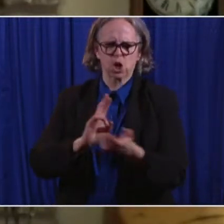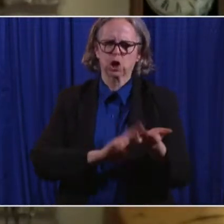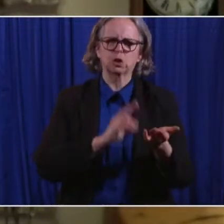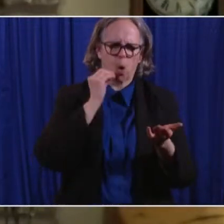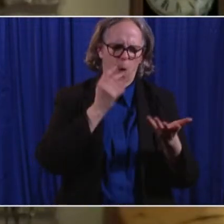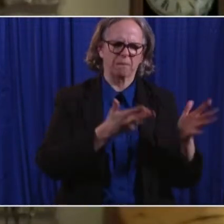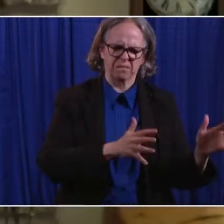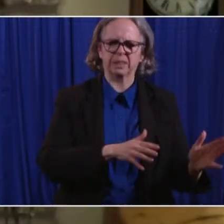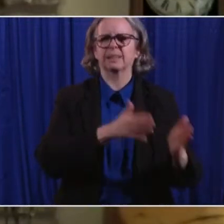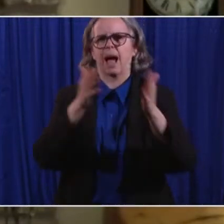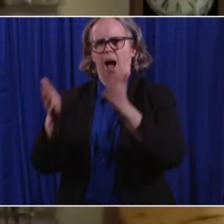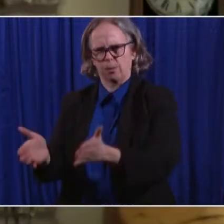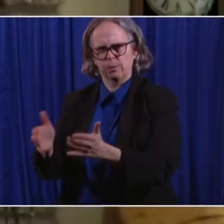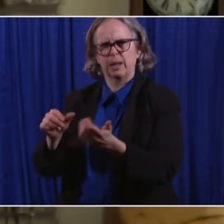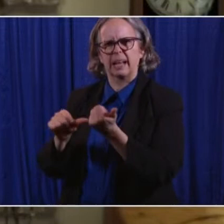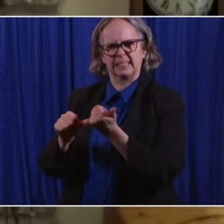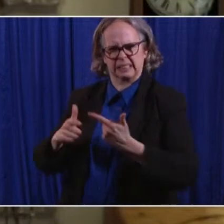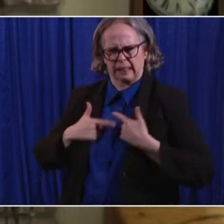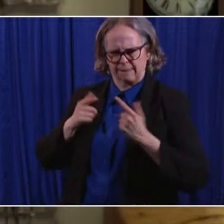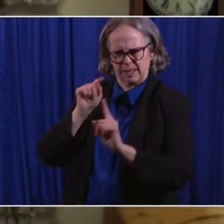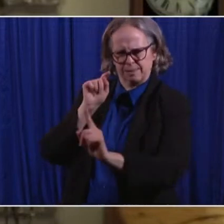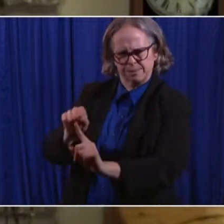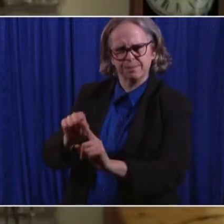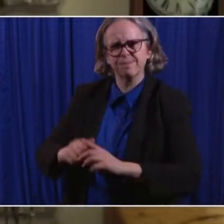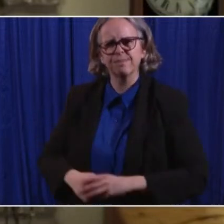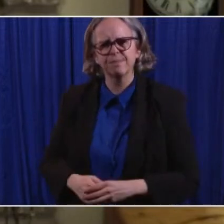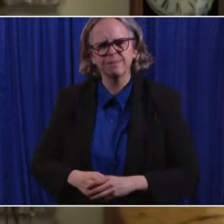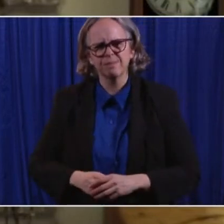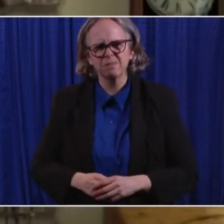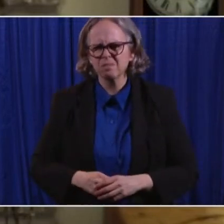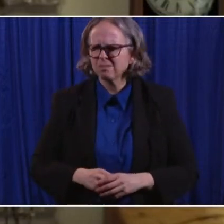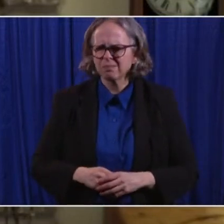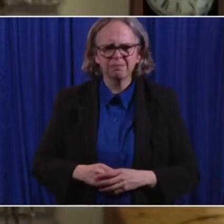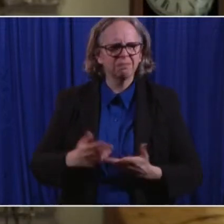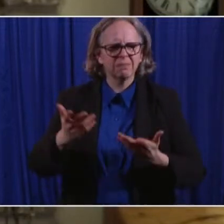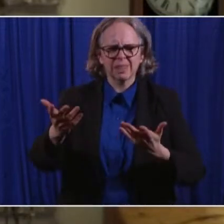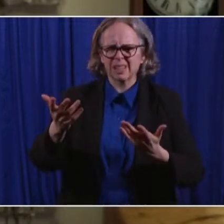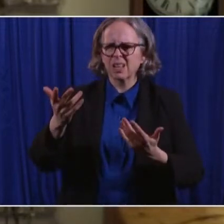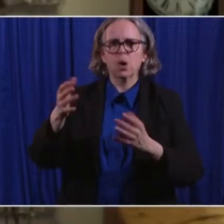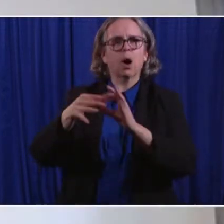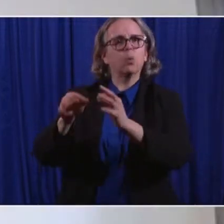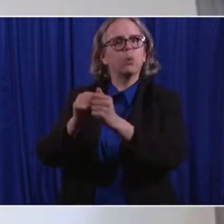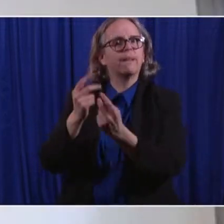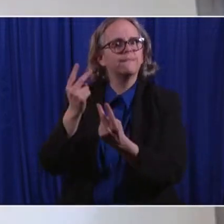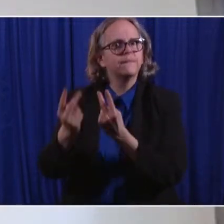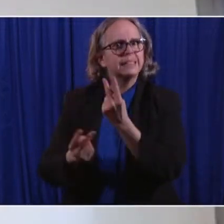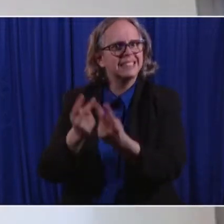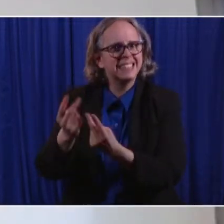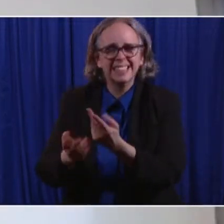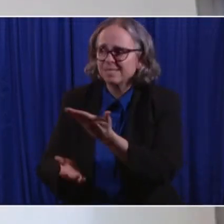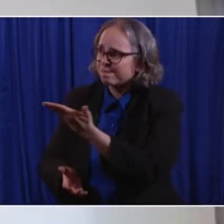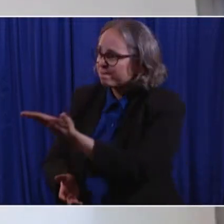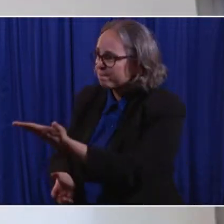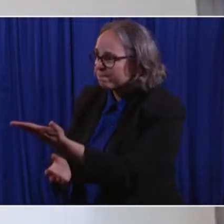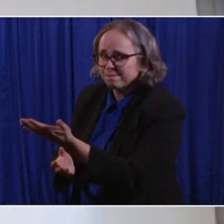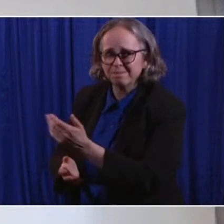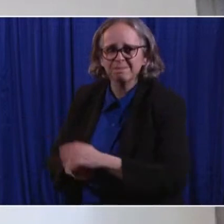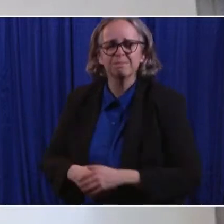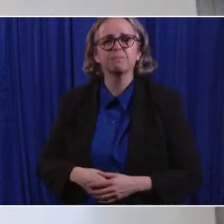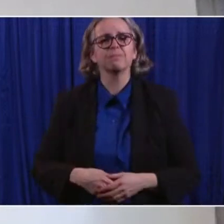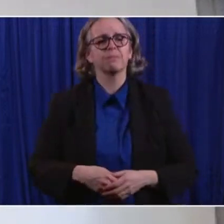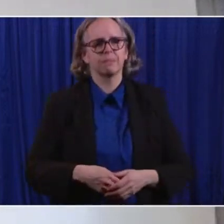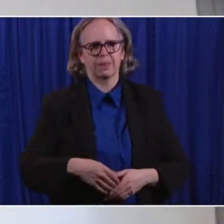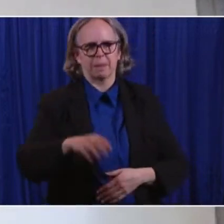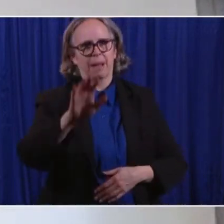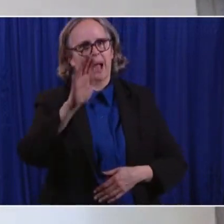if you could, capitalize, where are we with visitation and assisted living? Absolutely. So I'm glad you asked,